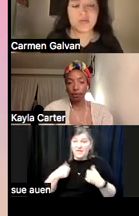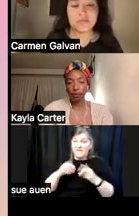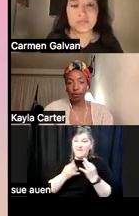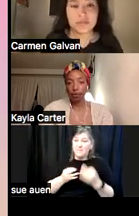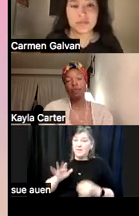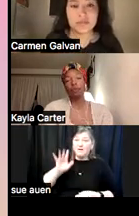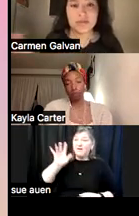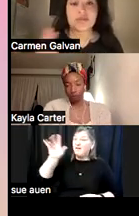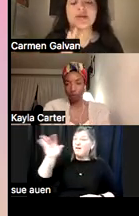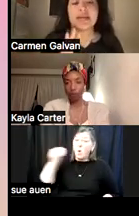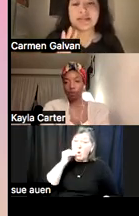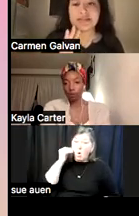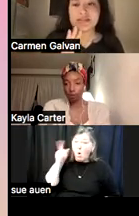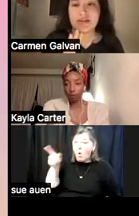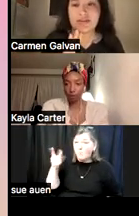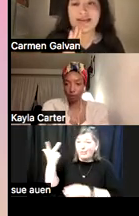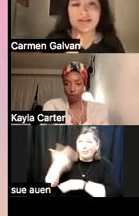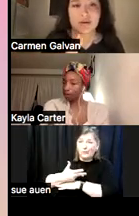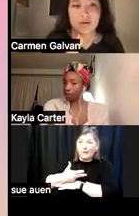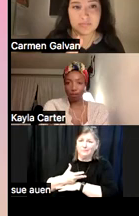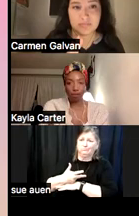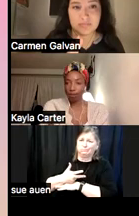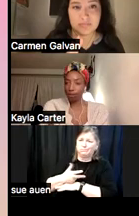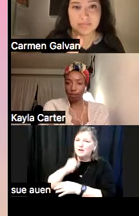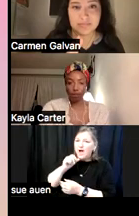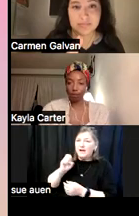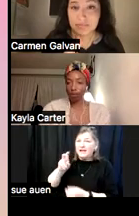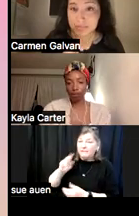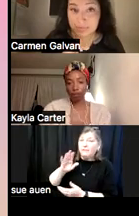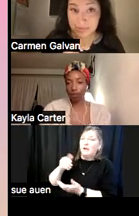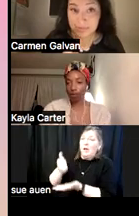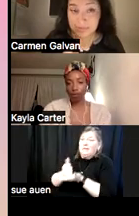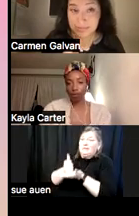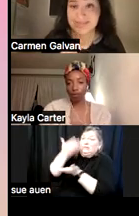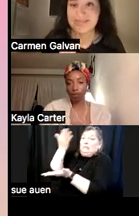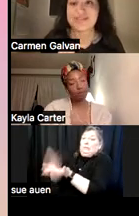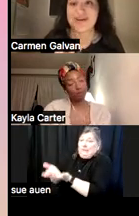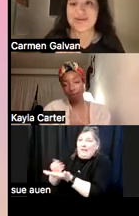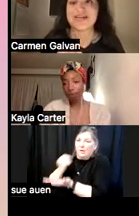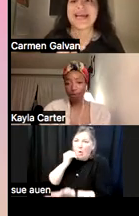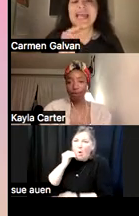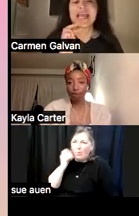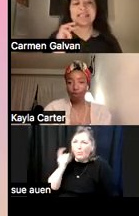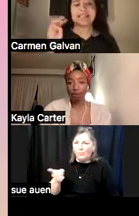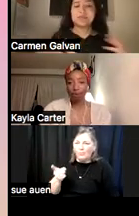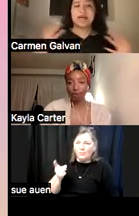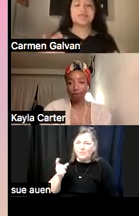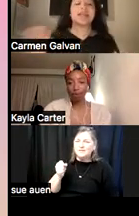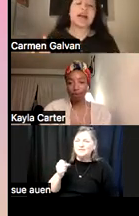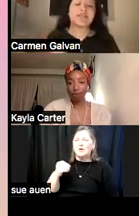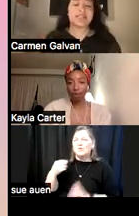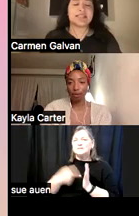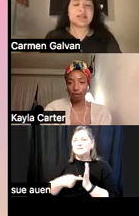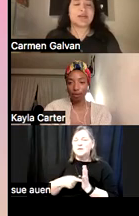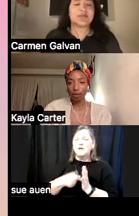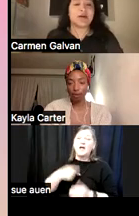back home. 3 days does not even get us home sometimes. So sometimes, and I